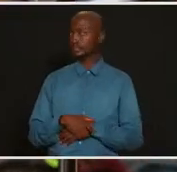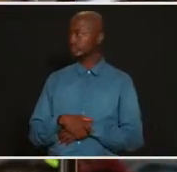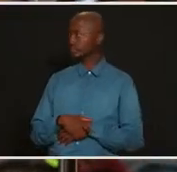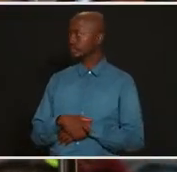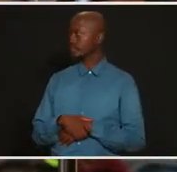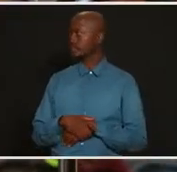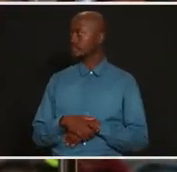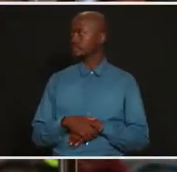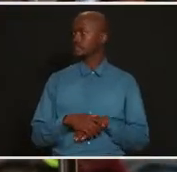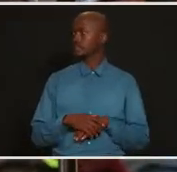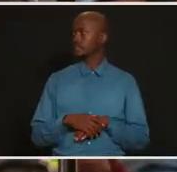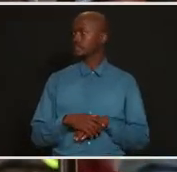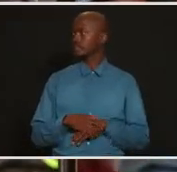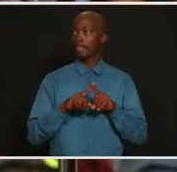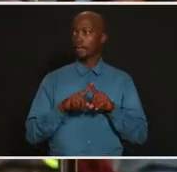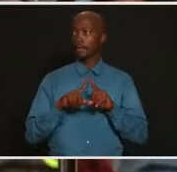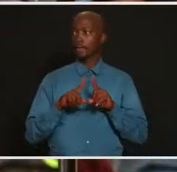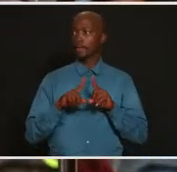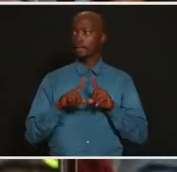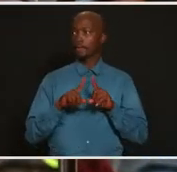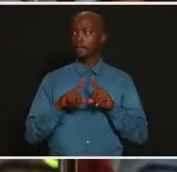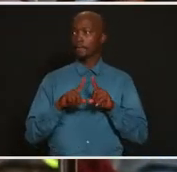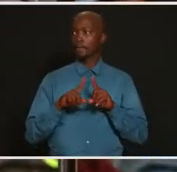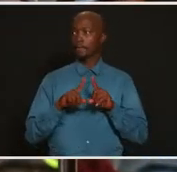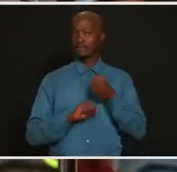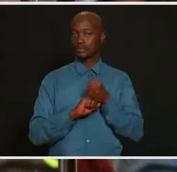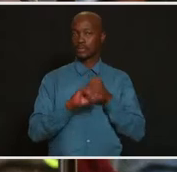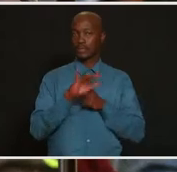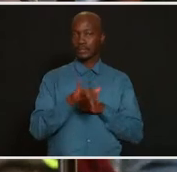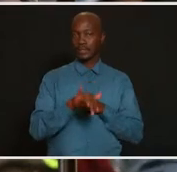however we support it with Amendment